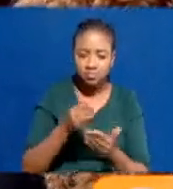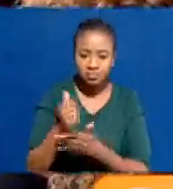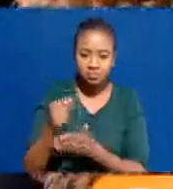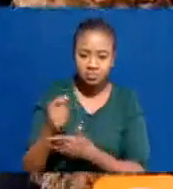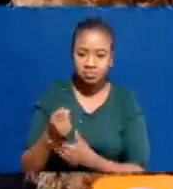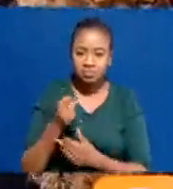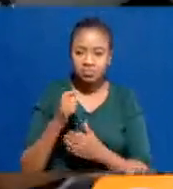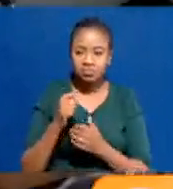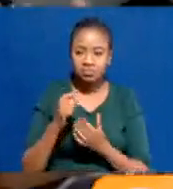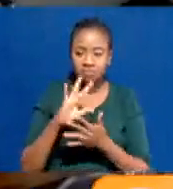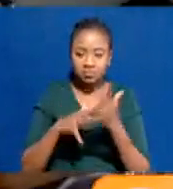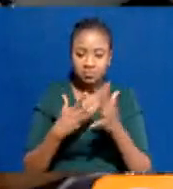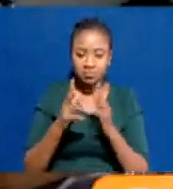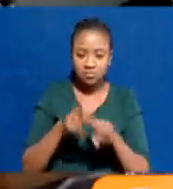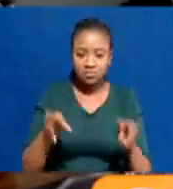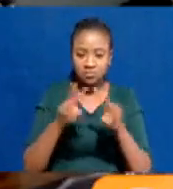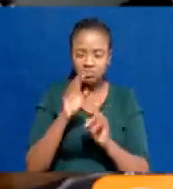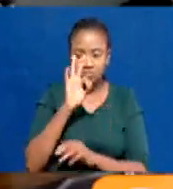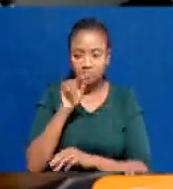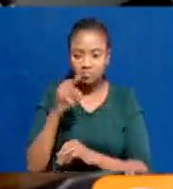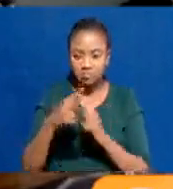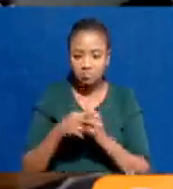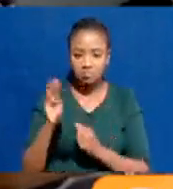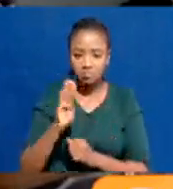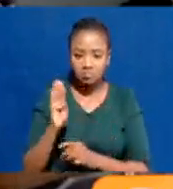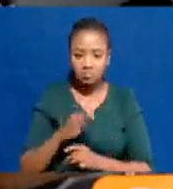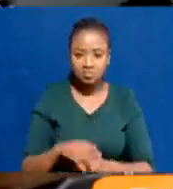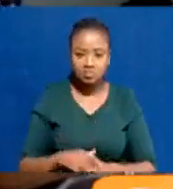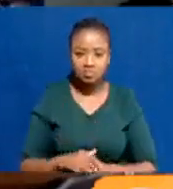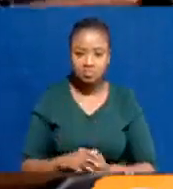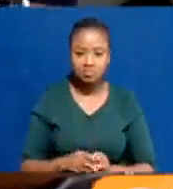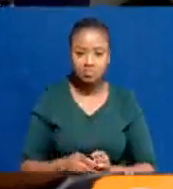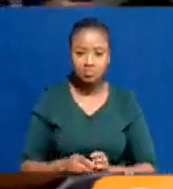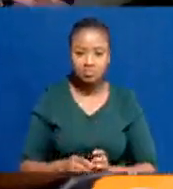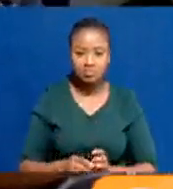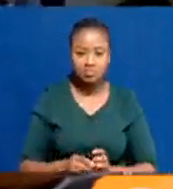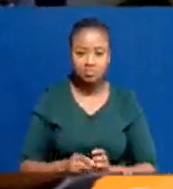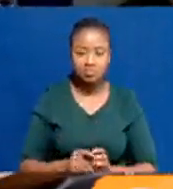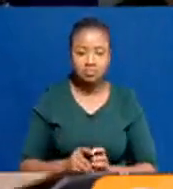treated mosquito nets worth 3.7 billion shillings. Lillian Muli, Citizen TV.